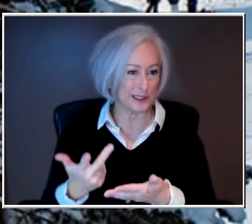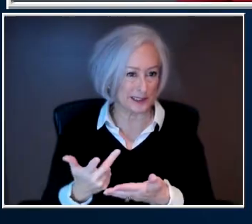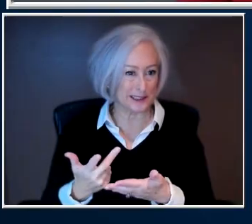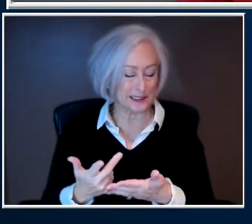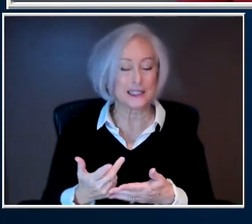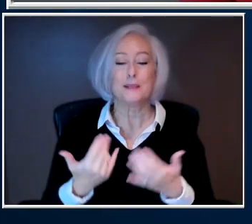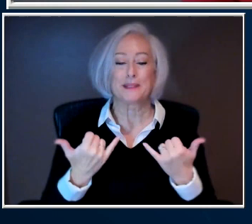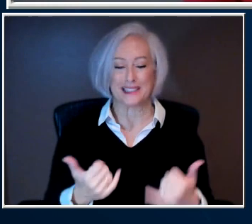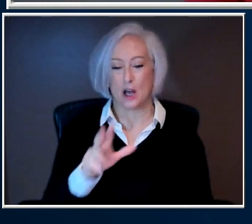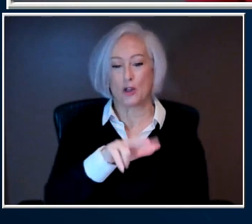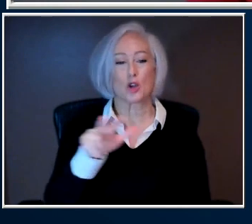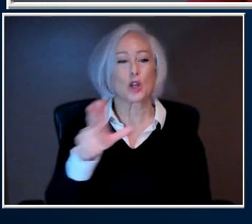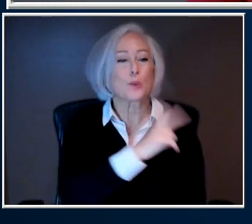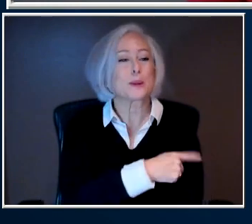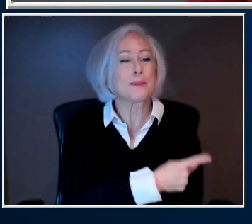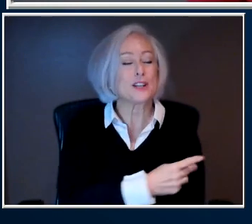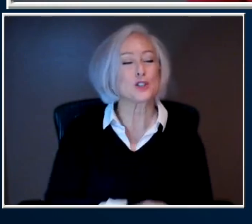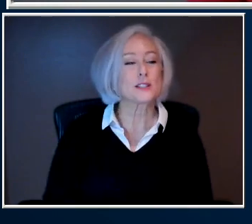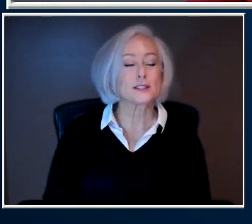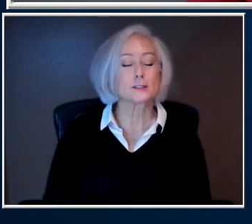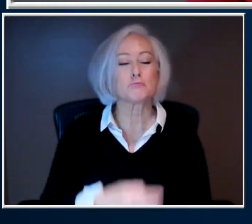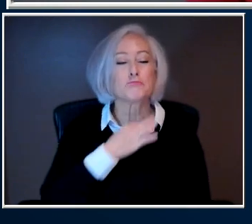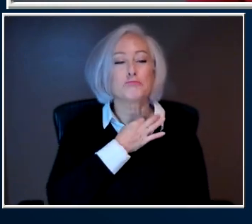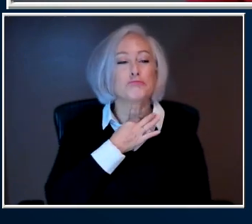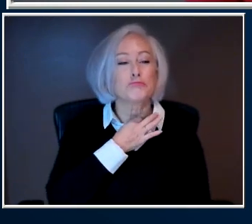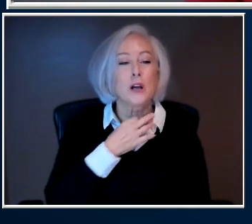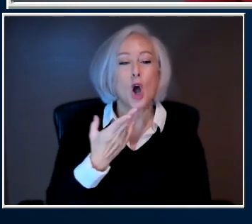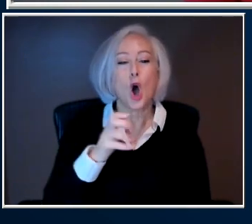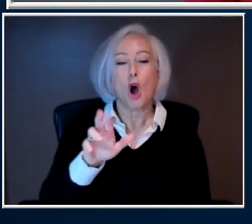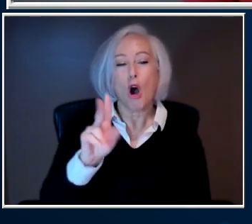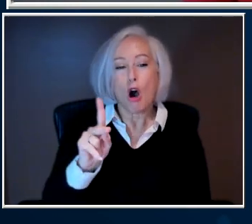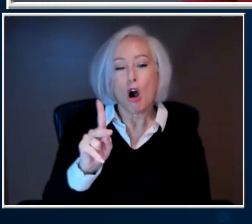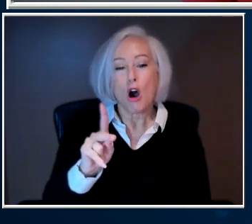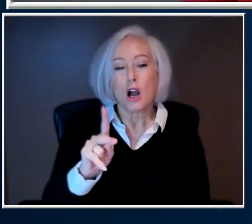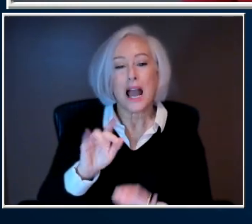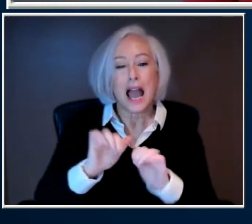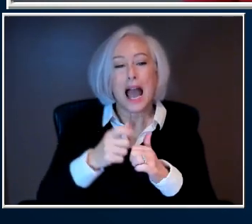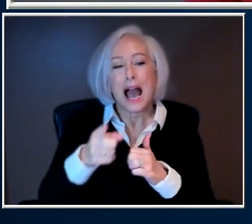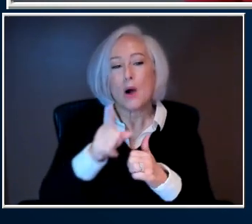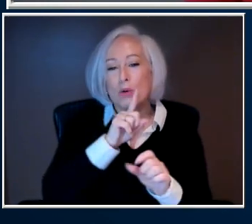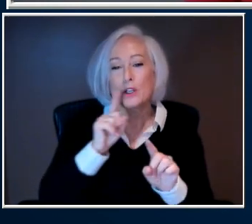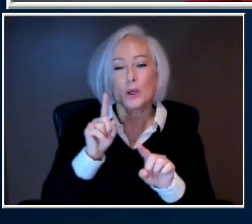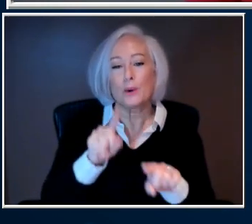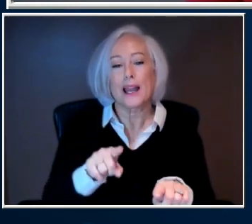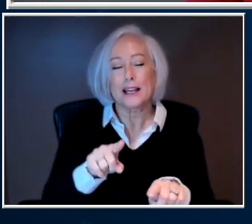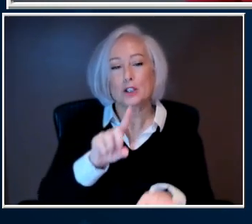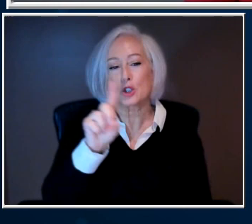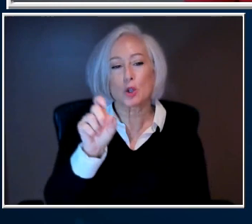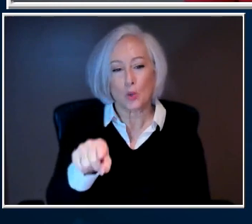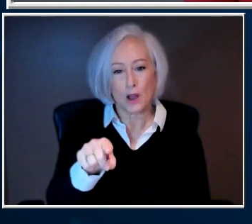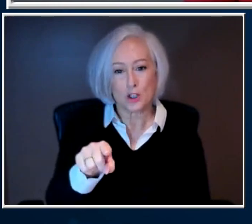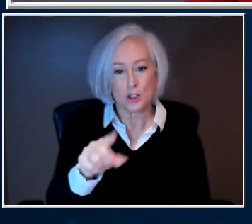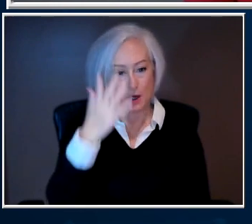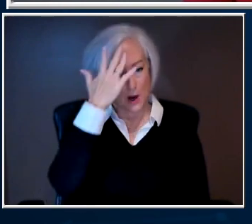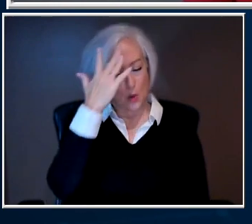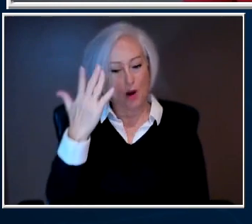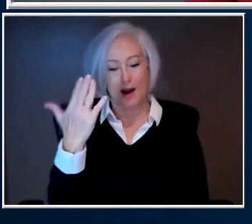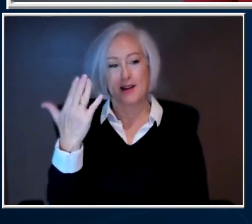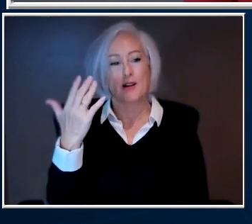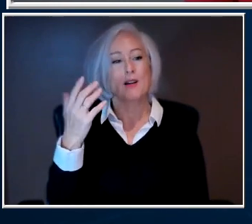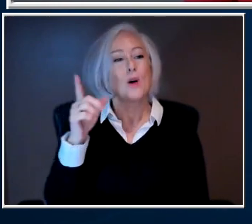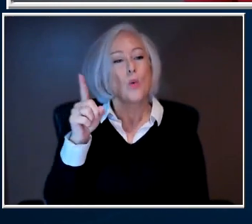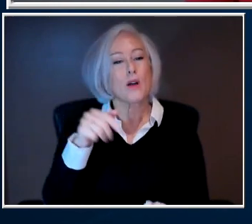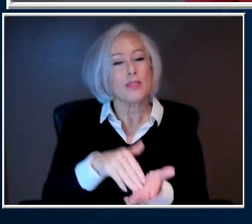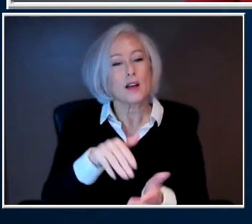Okay, Hawk, I'm curious how you would answer the question that's in this ABC News headline. It says, "Why are 1,500 Americans